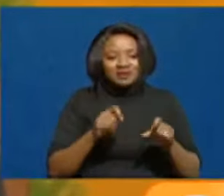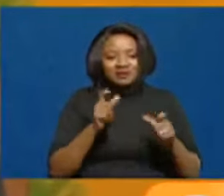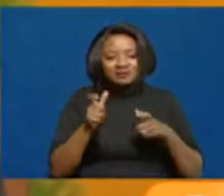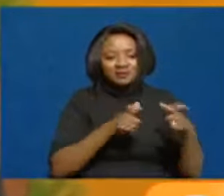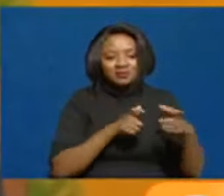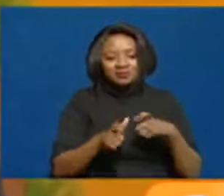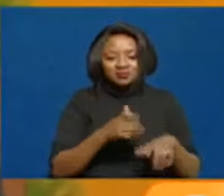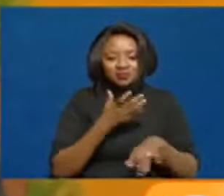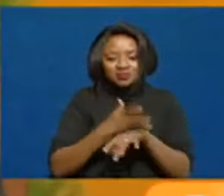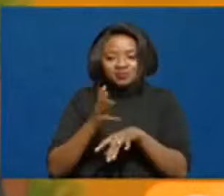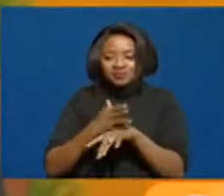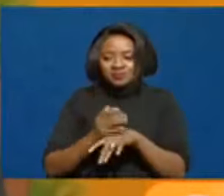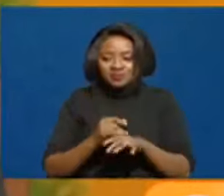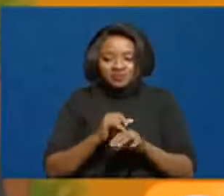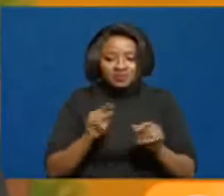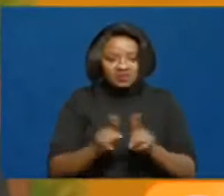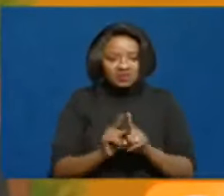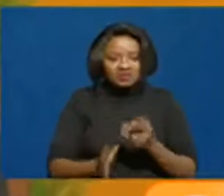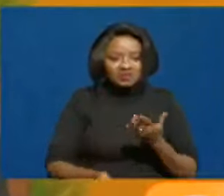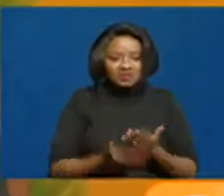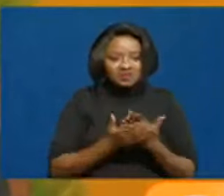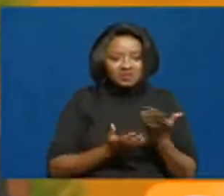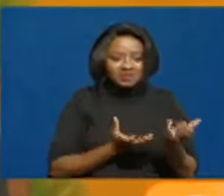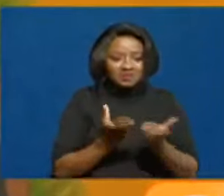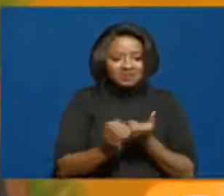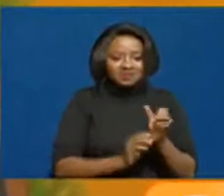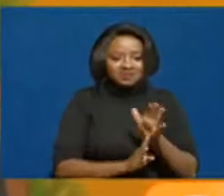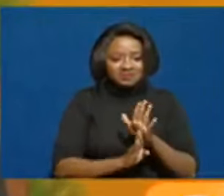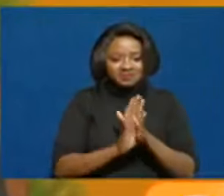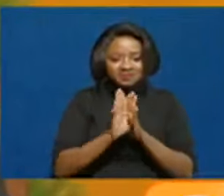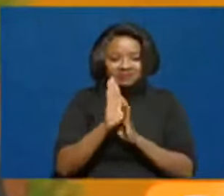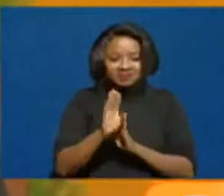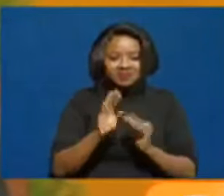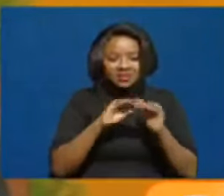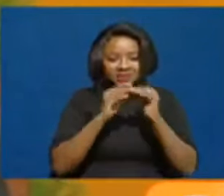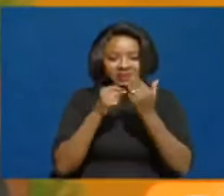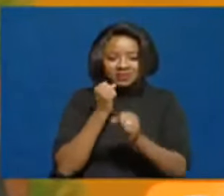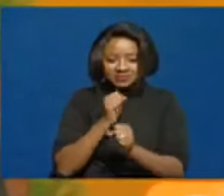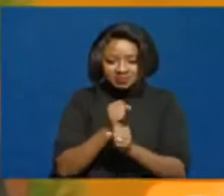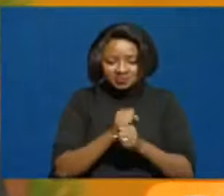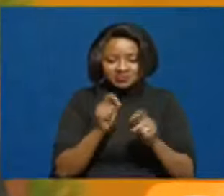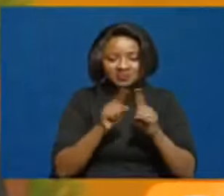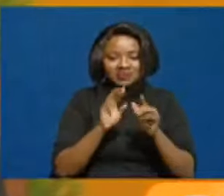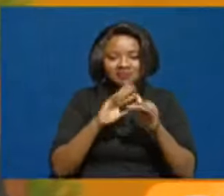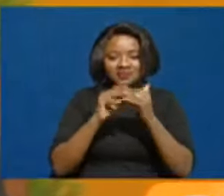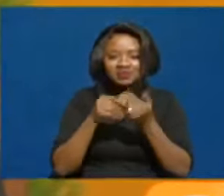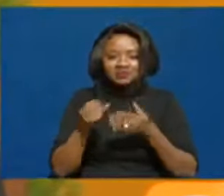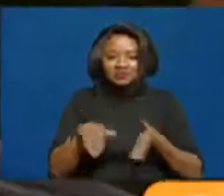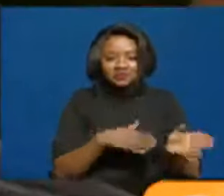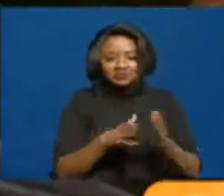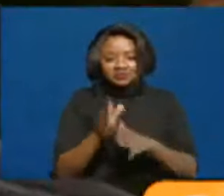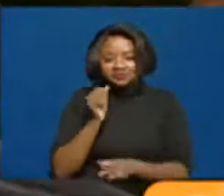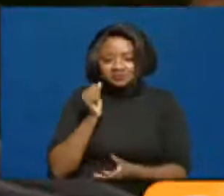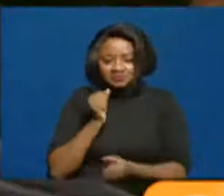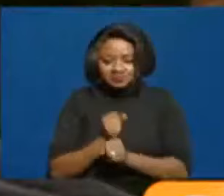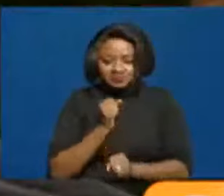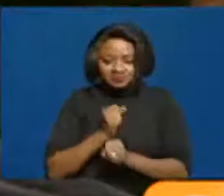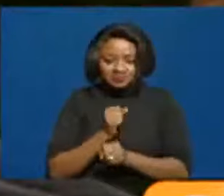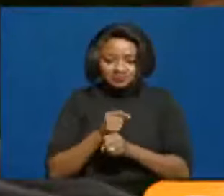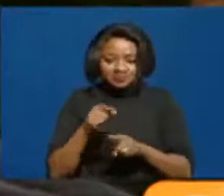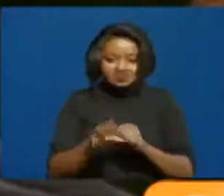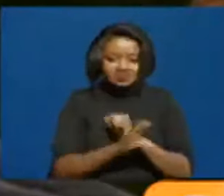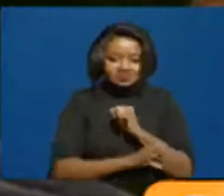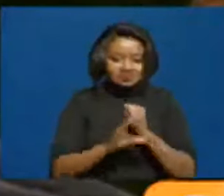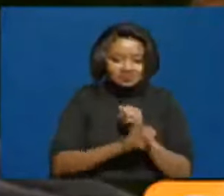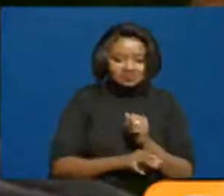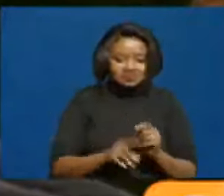also build sustainable businesses that are creating jobs and creating employment opportunities for the youth in the country? Yeah. So for Uasin